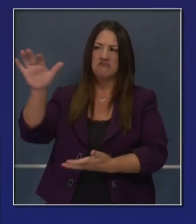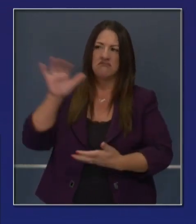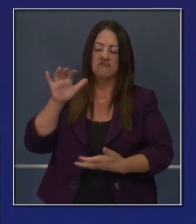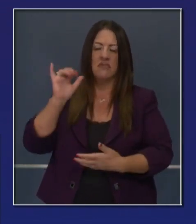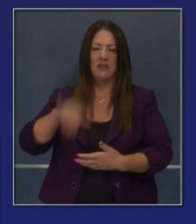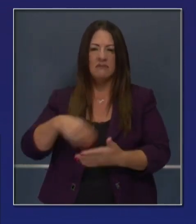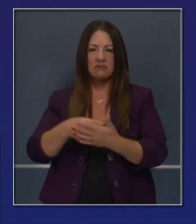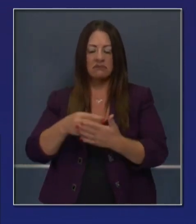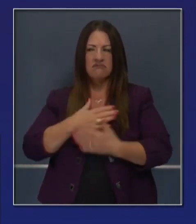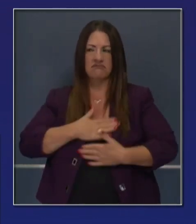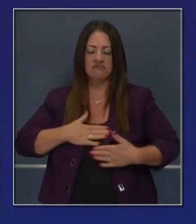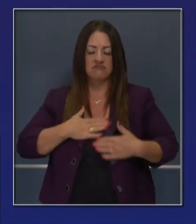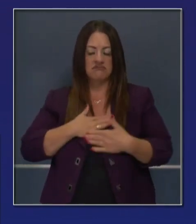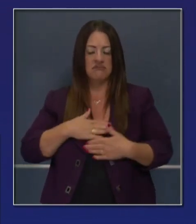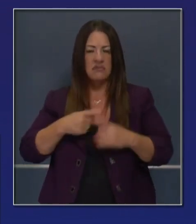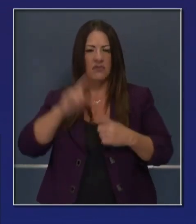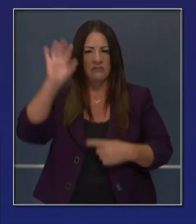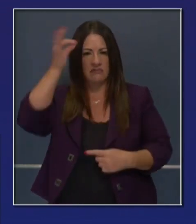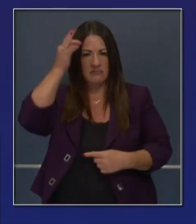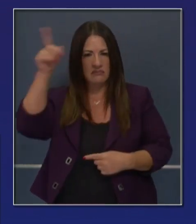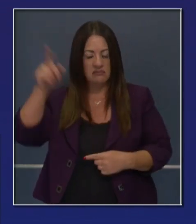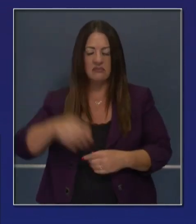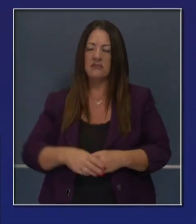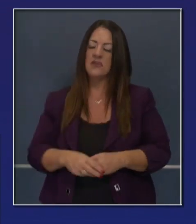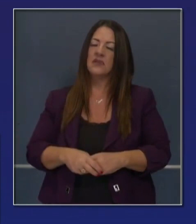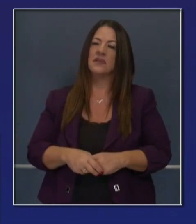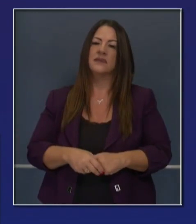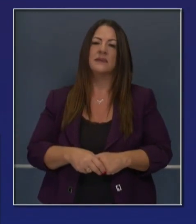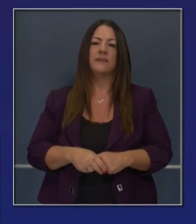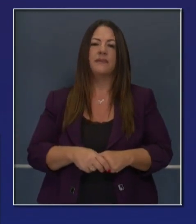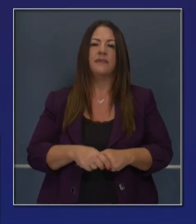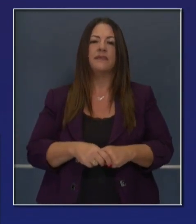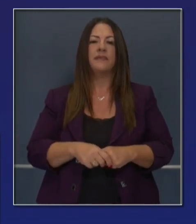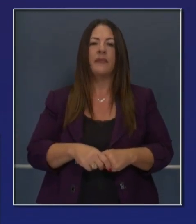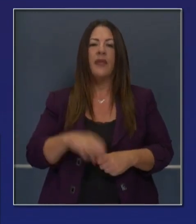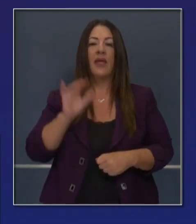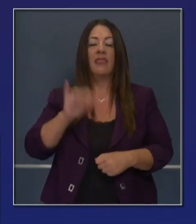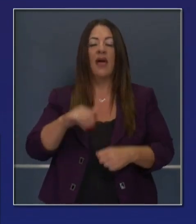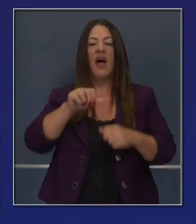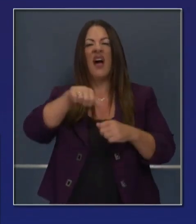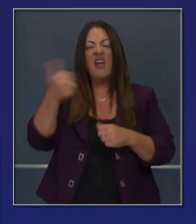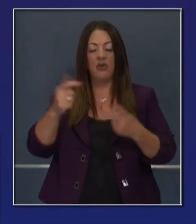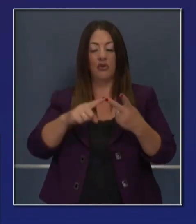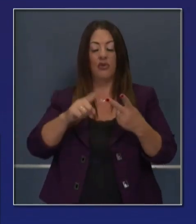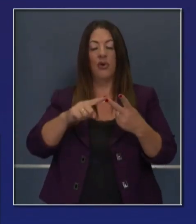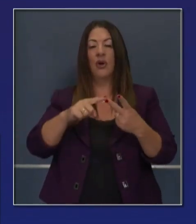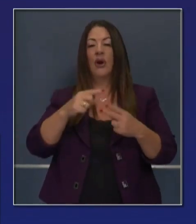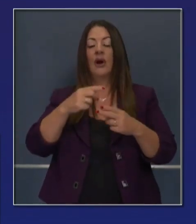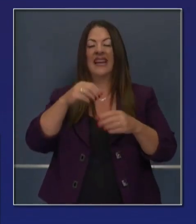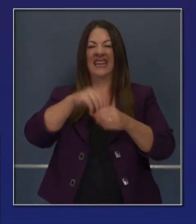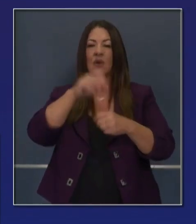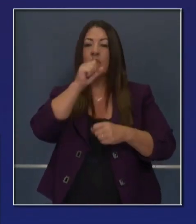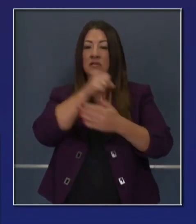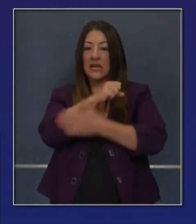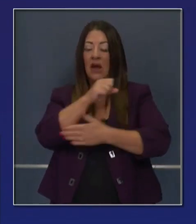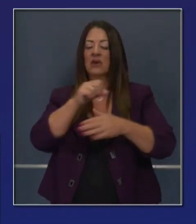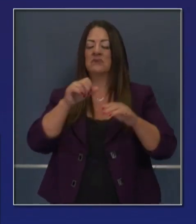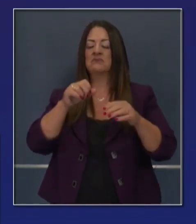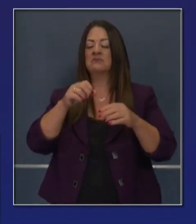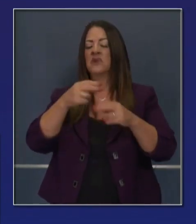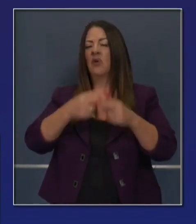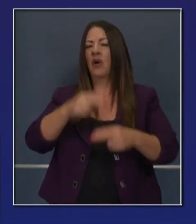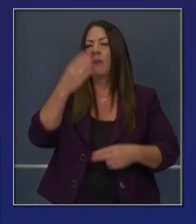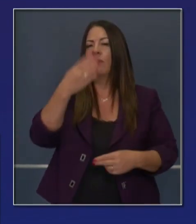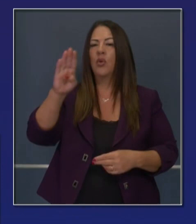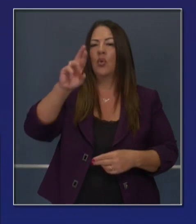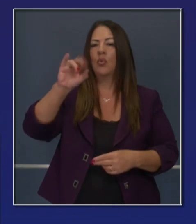grateful and appreciative of their responsiveness. The Blue Ridge Fire, also in Orange County, Yorba Linda area.